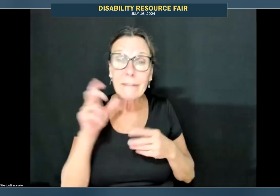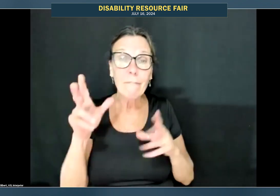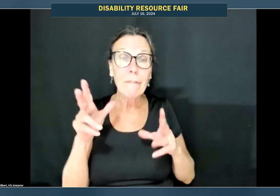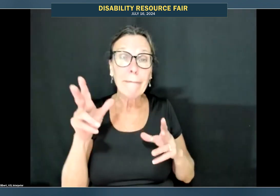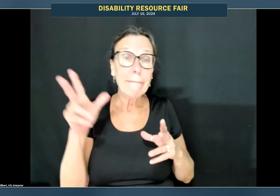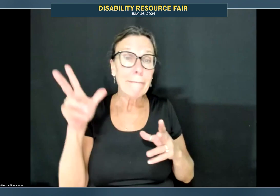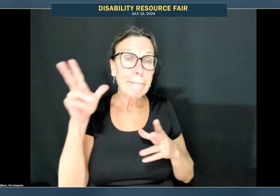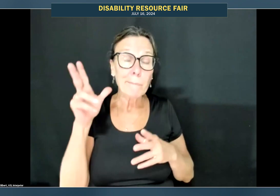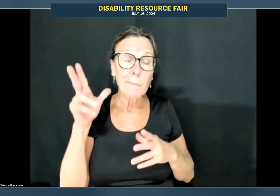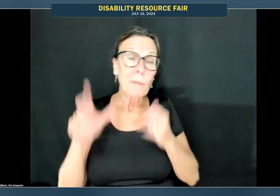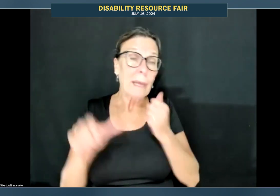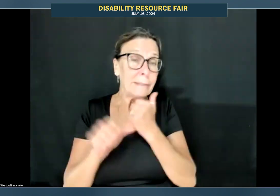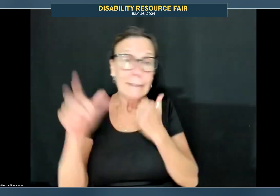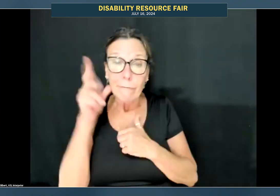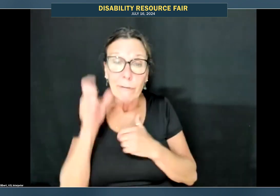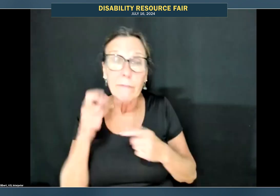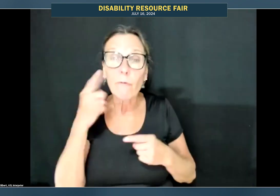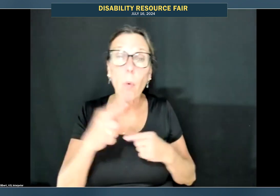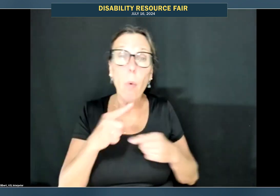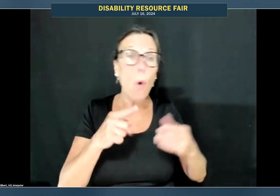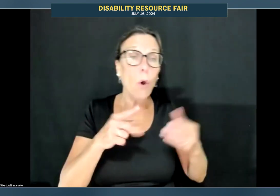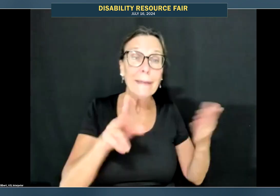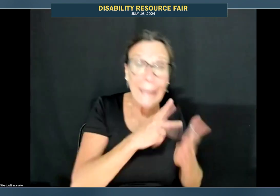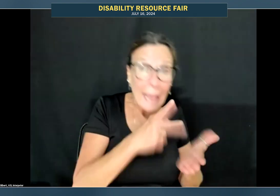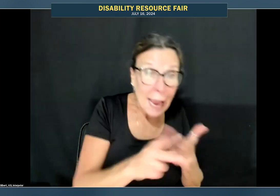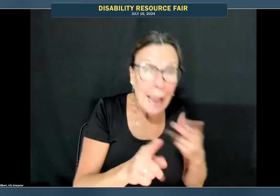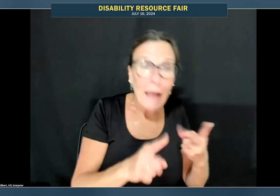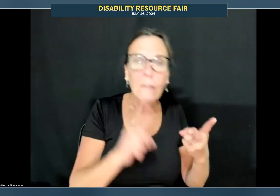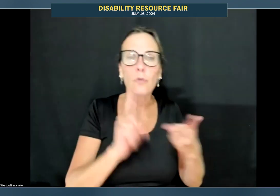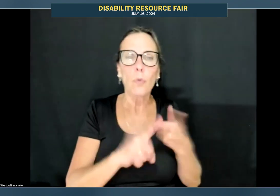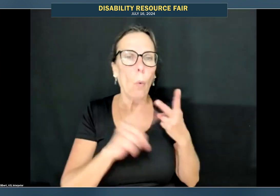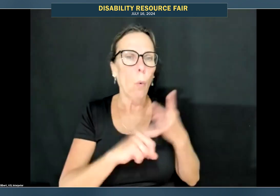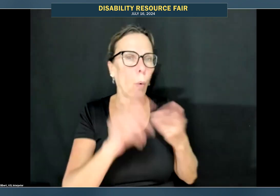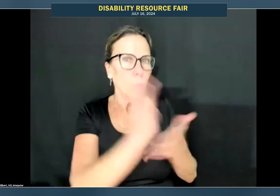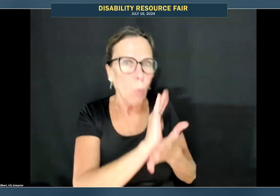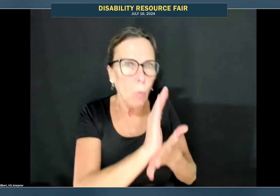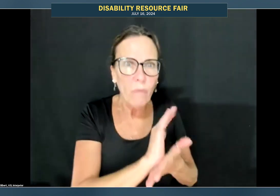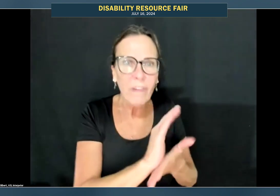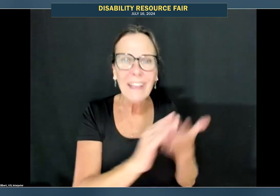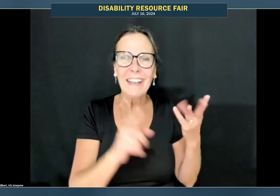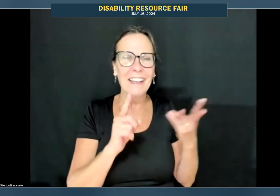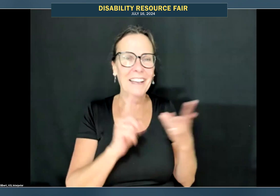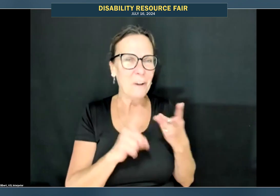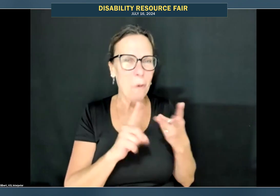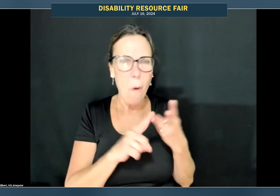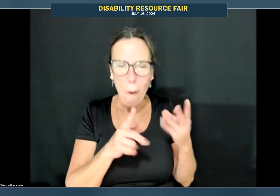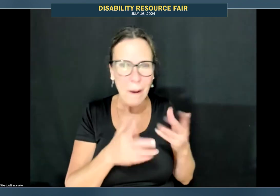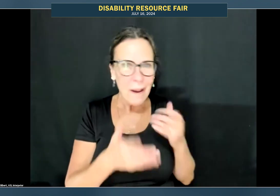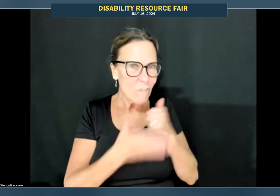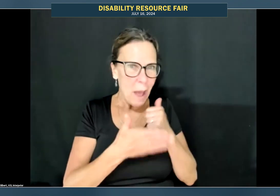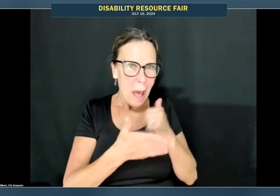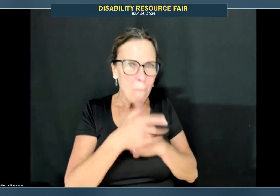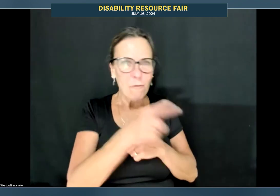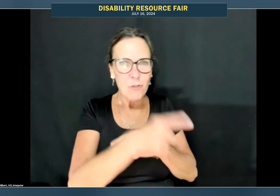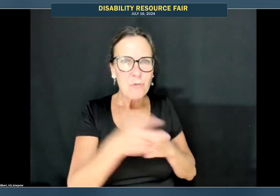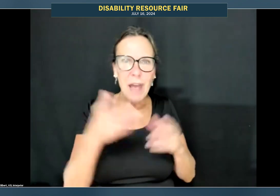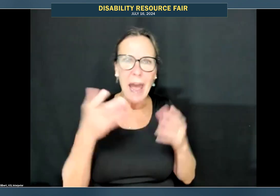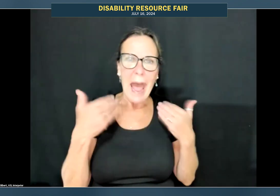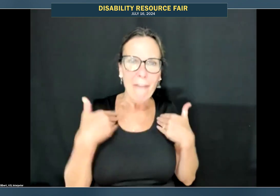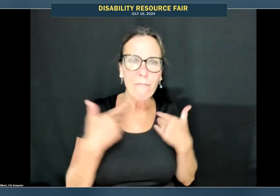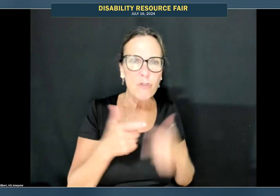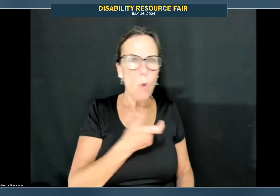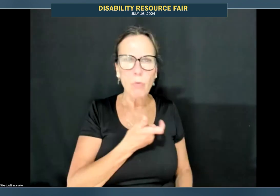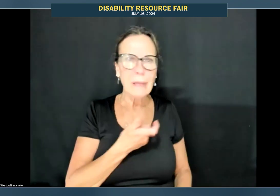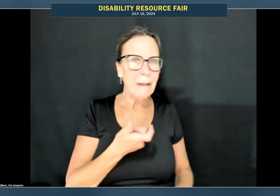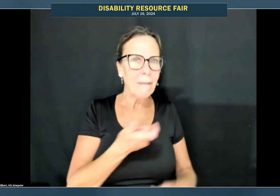movie screening. If it would be helpful to have people have their own little device that picks up the audio and they can